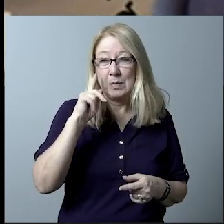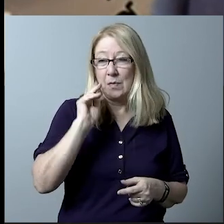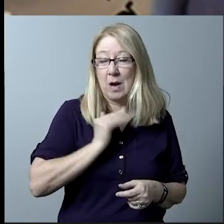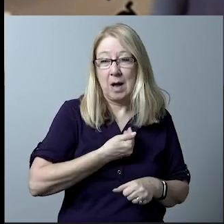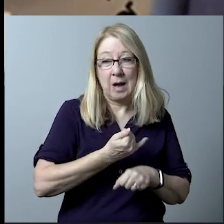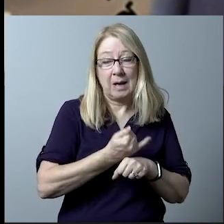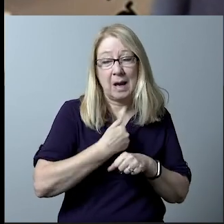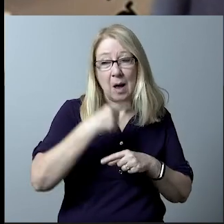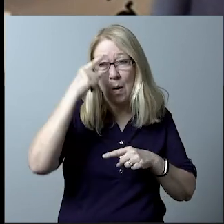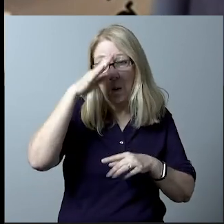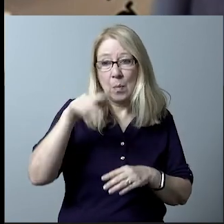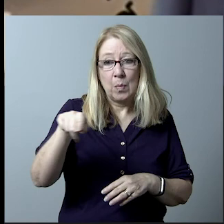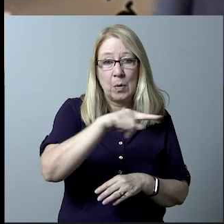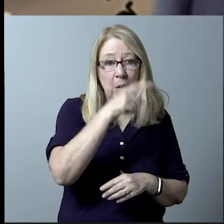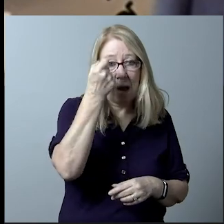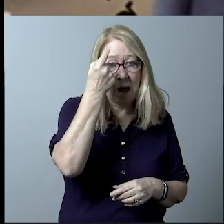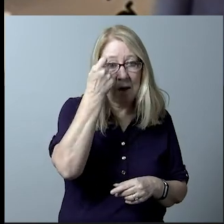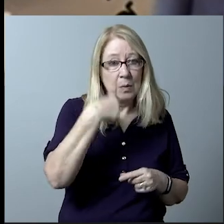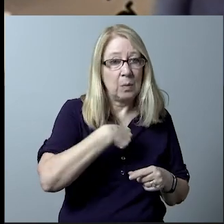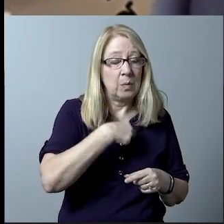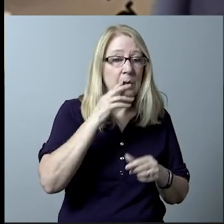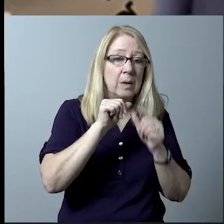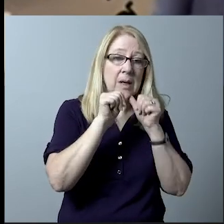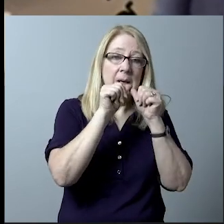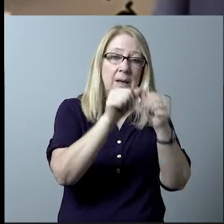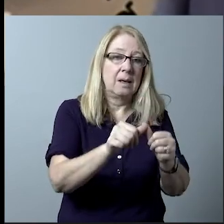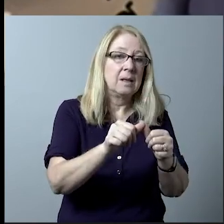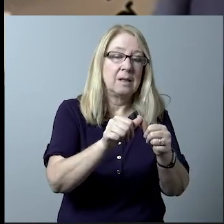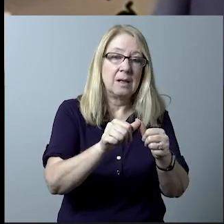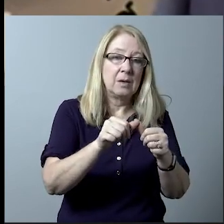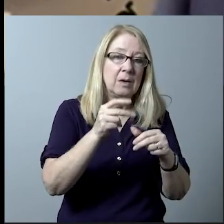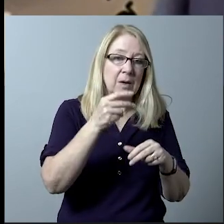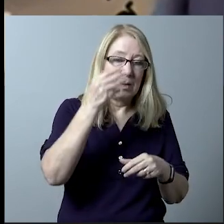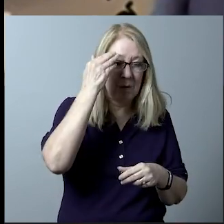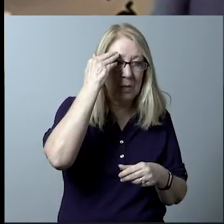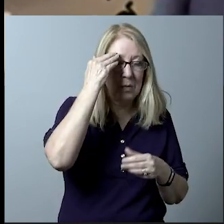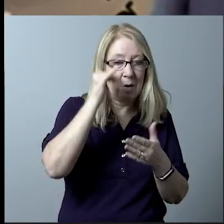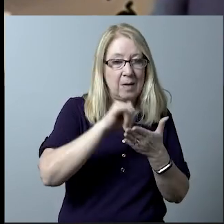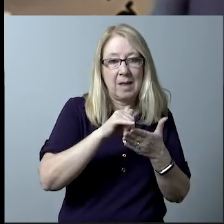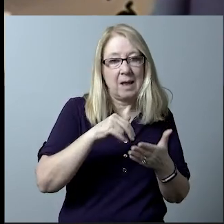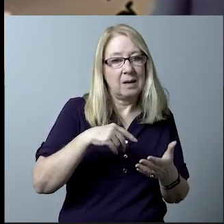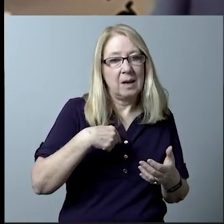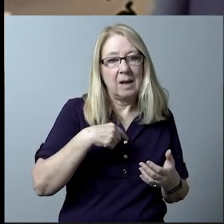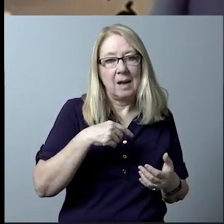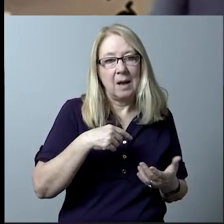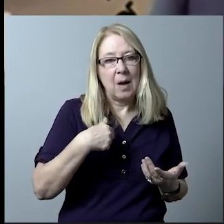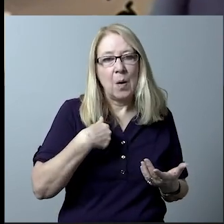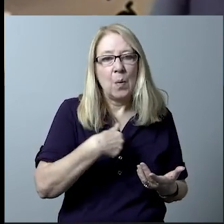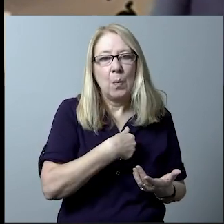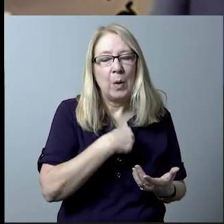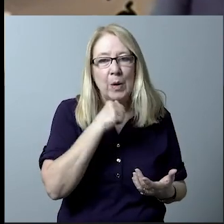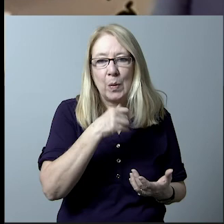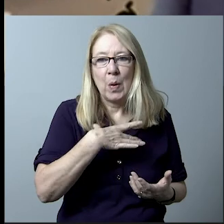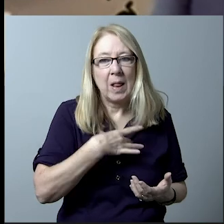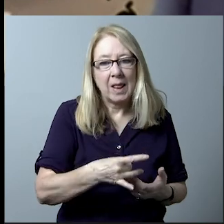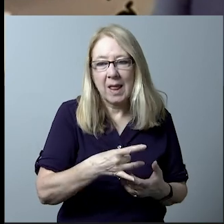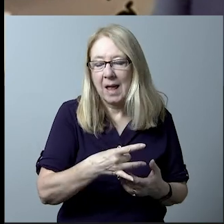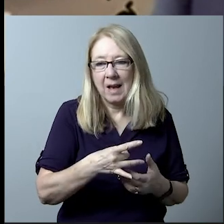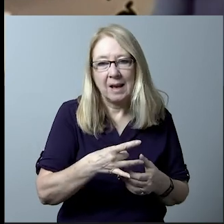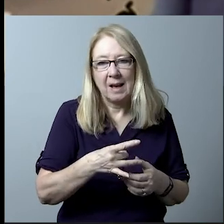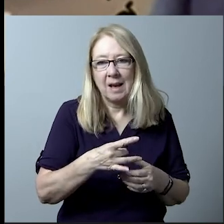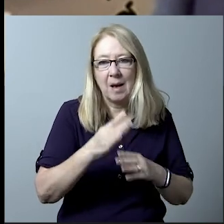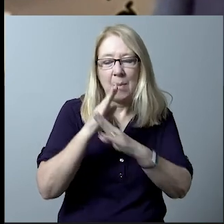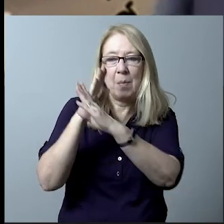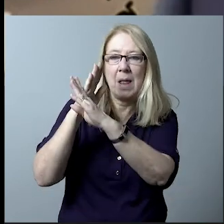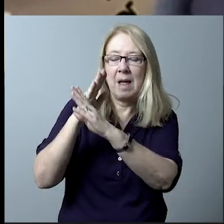risking the campus. So I hope you understand. But we'll continue to keep that on top of our mind, because that's not something